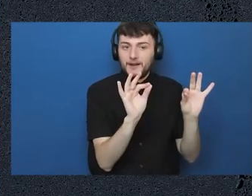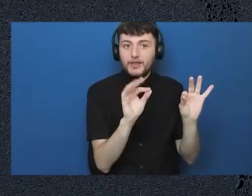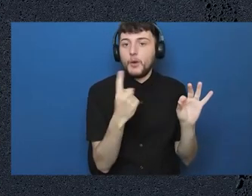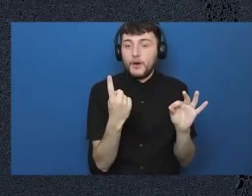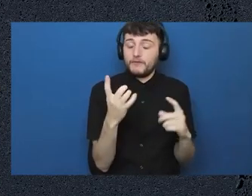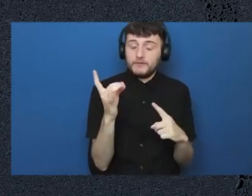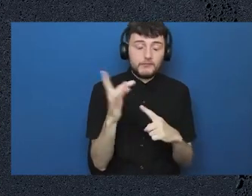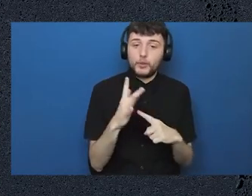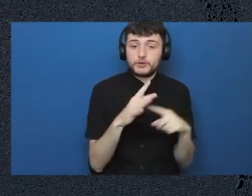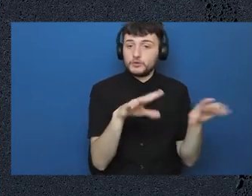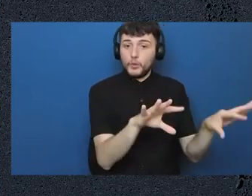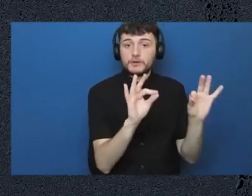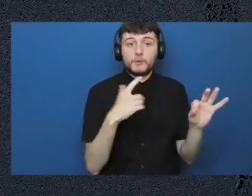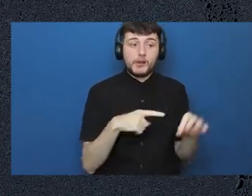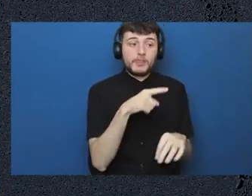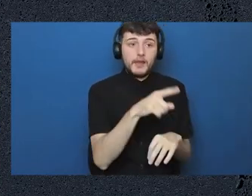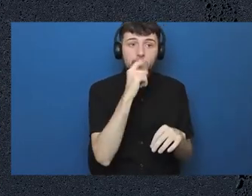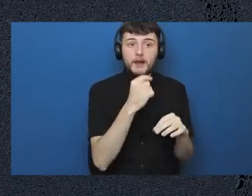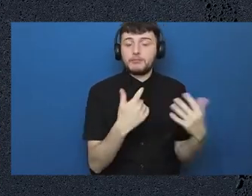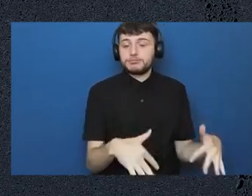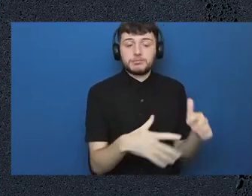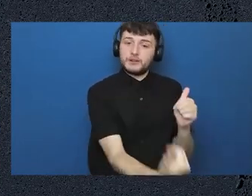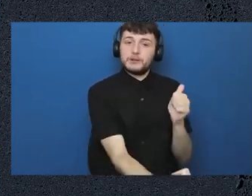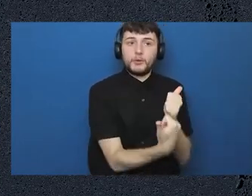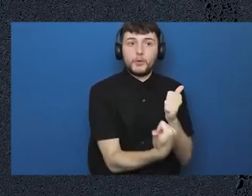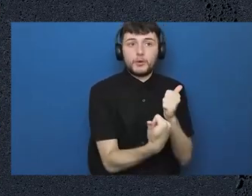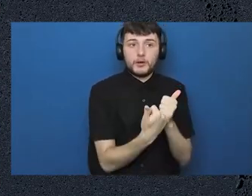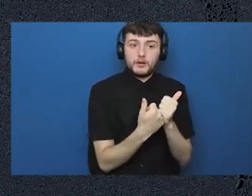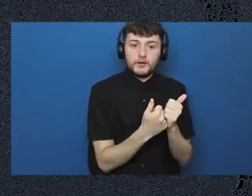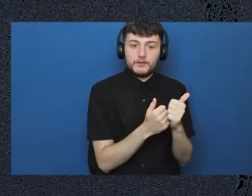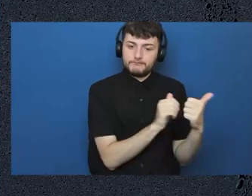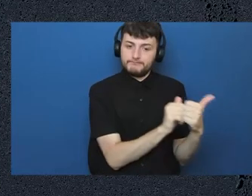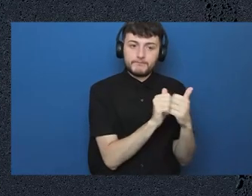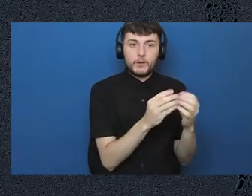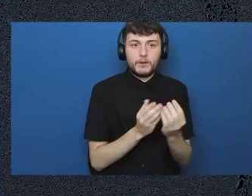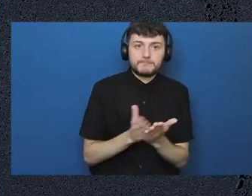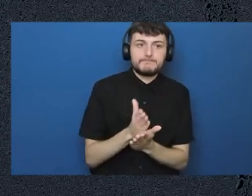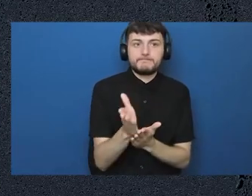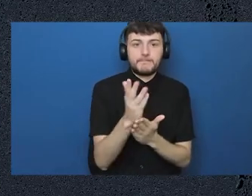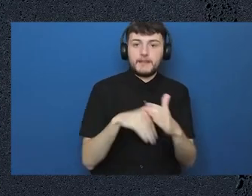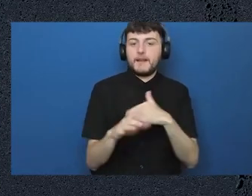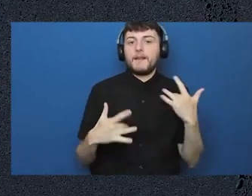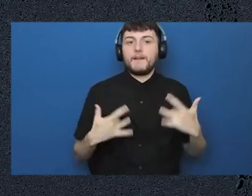they can be that propeller who just gets you through, you know, your career and life. Partner with a feminist.